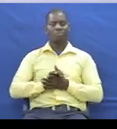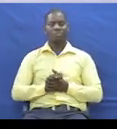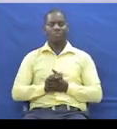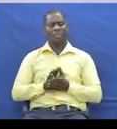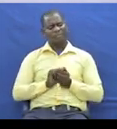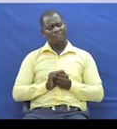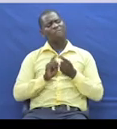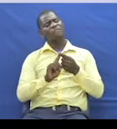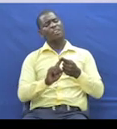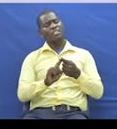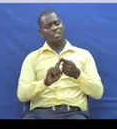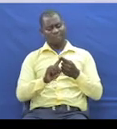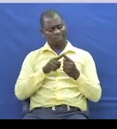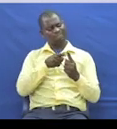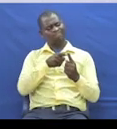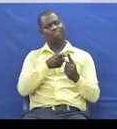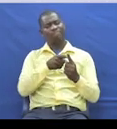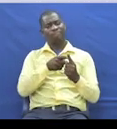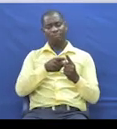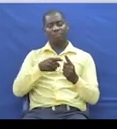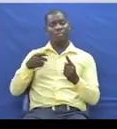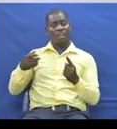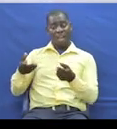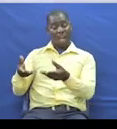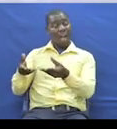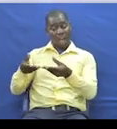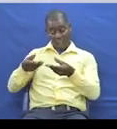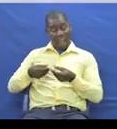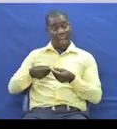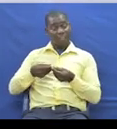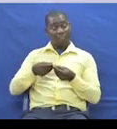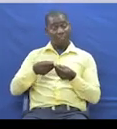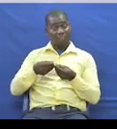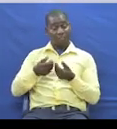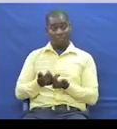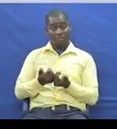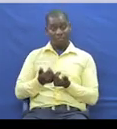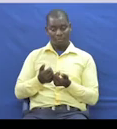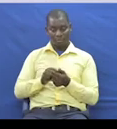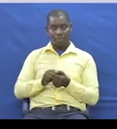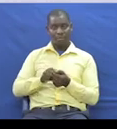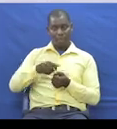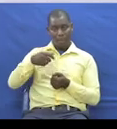The first one, we are having the particle which made up an atom is known as the